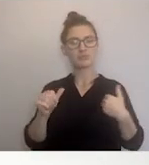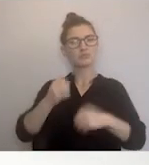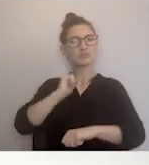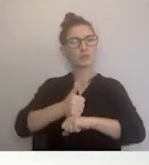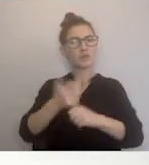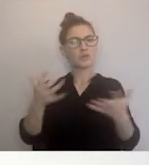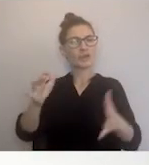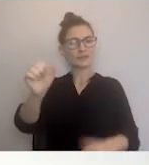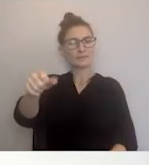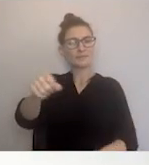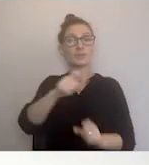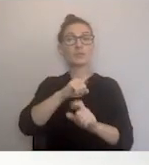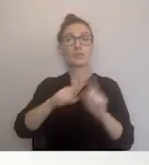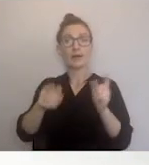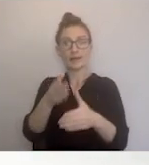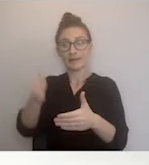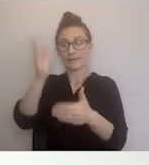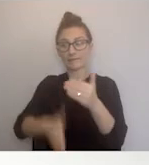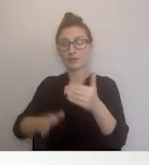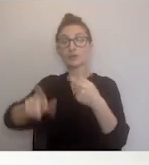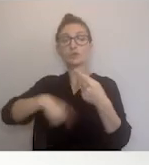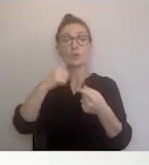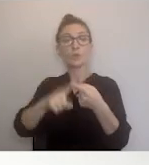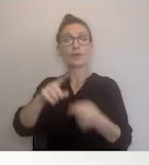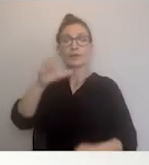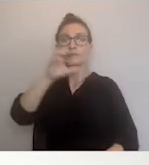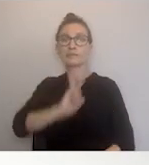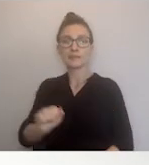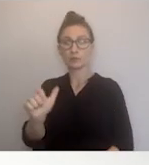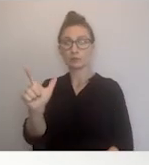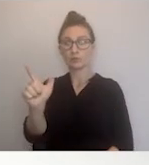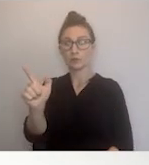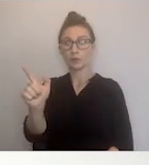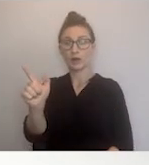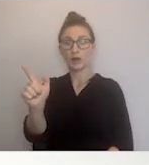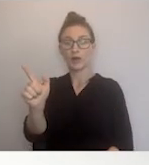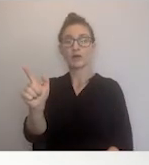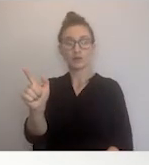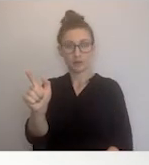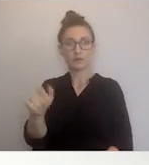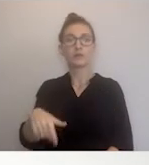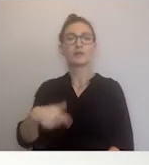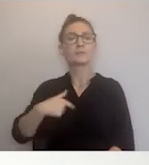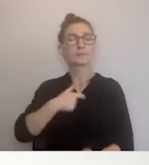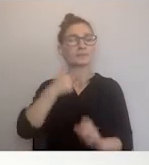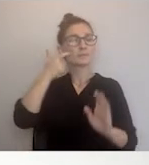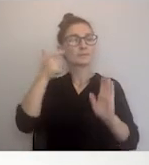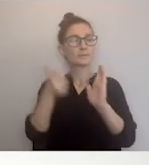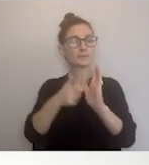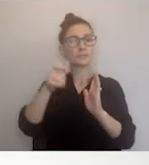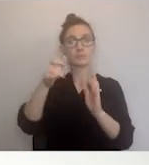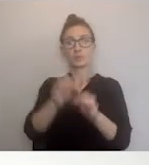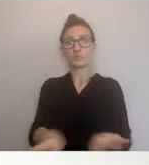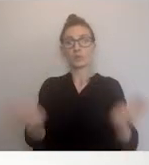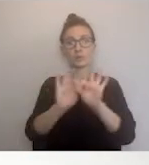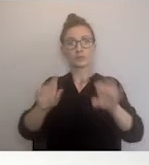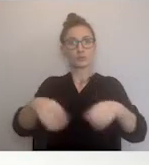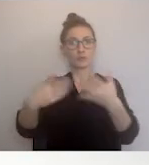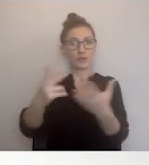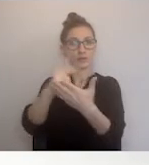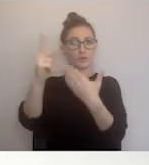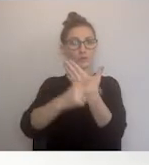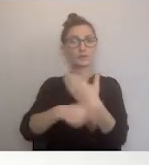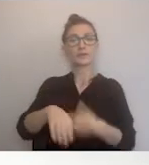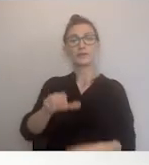cognitive disabilities existed, nearly all offerings concluded once the participant reached the age of 21. Recognizing the importance